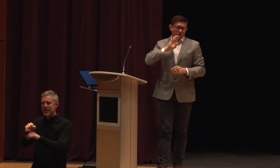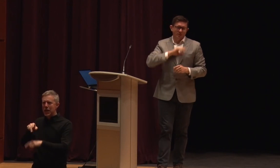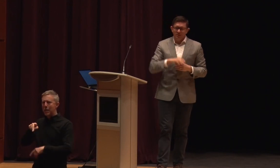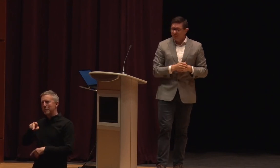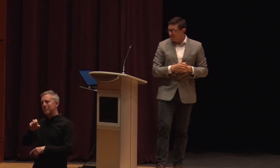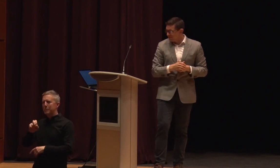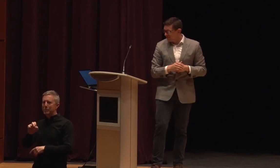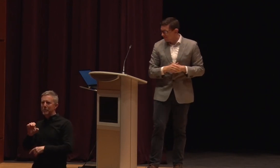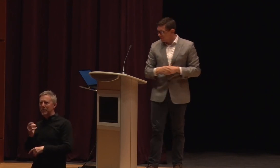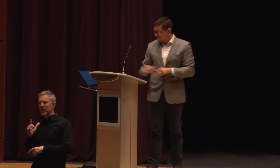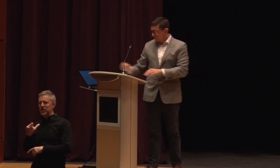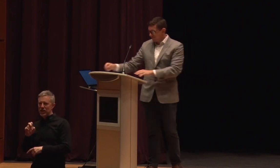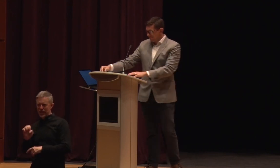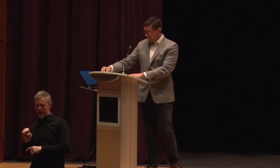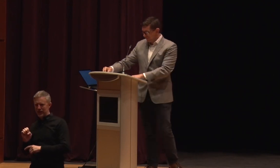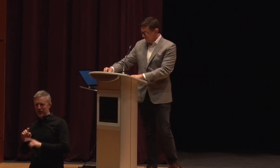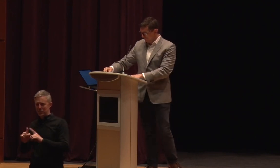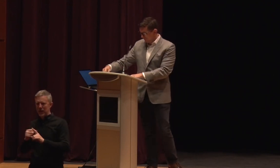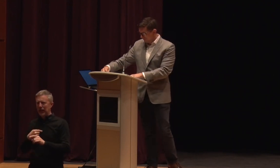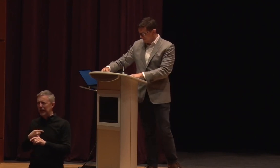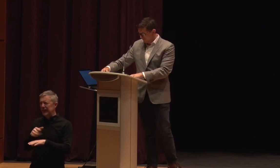slower, and it's a little bit frustrating.